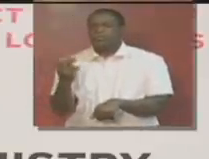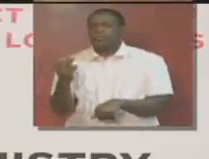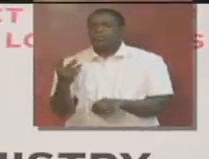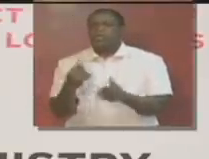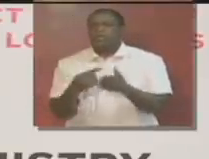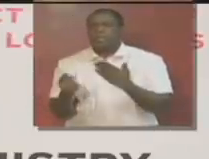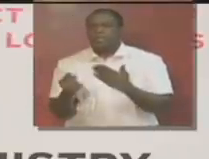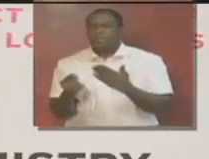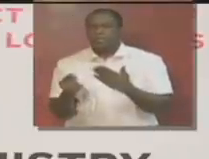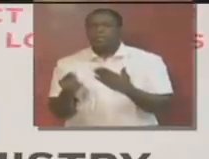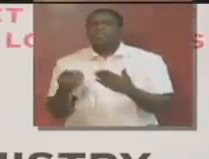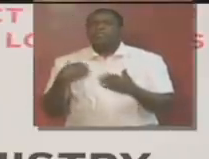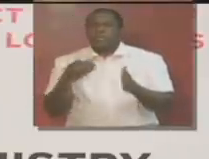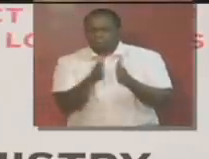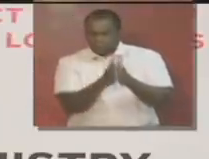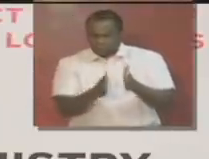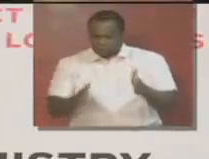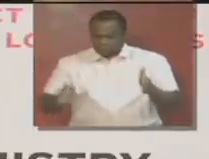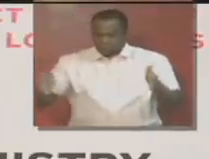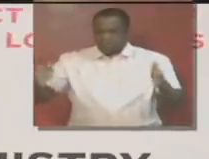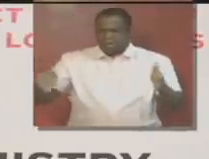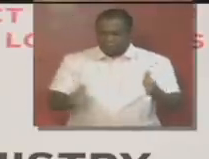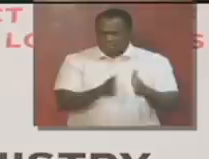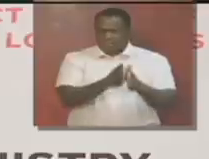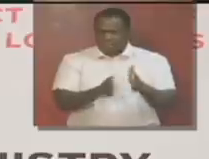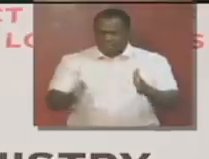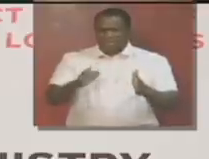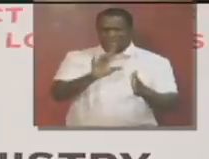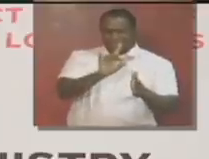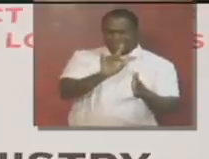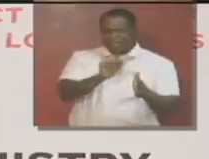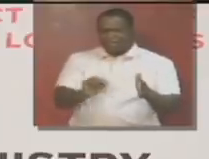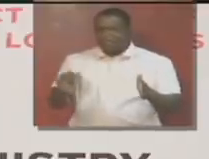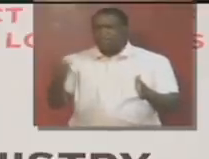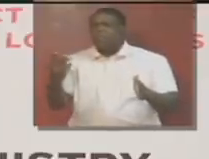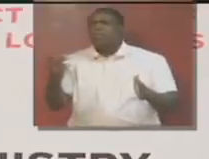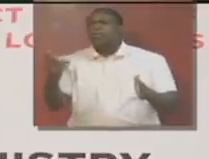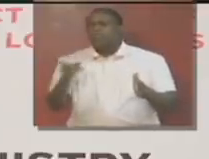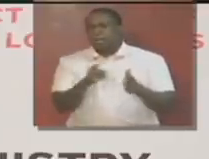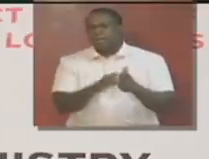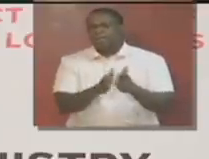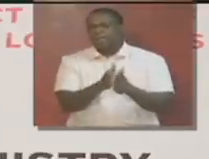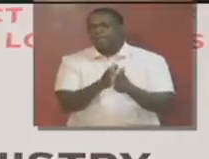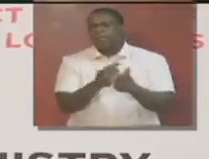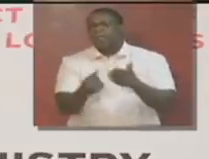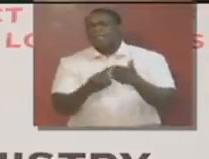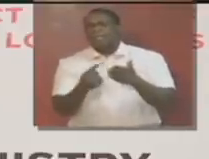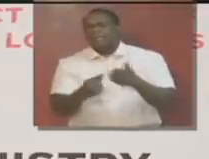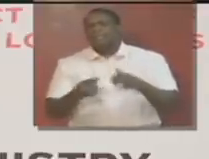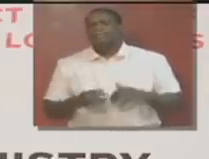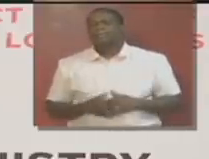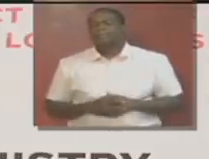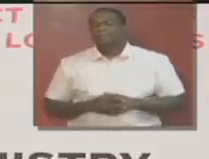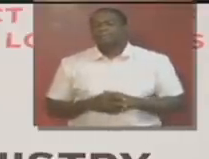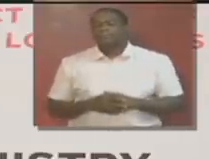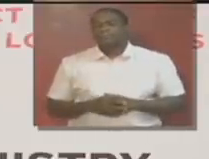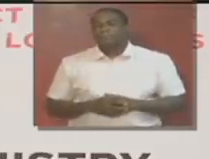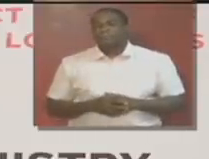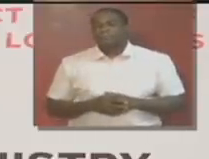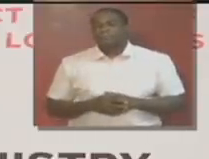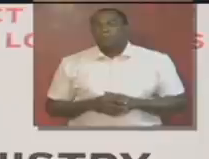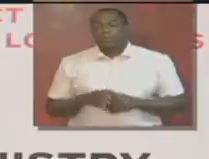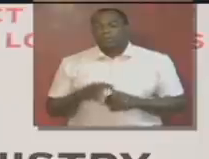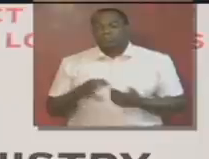dates starting from 8 and ranging to 12 weeks thereafter after the first vaccine. So unless there is some